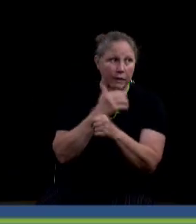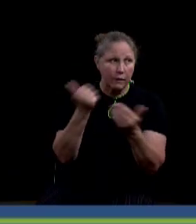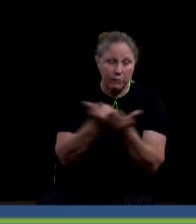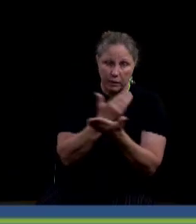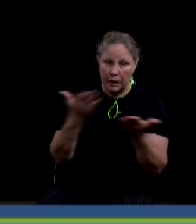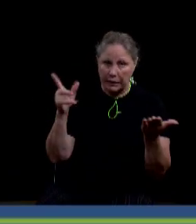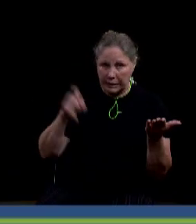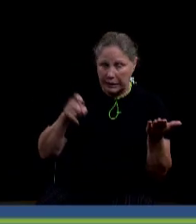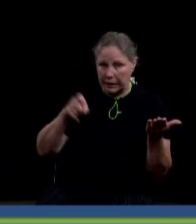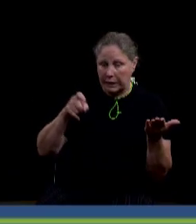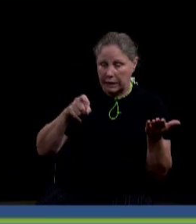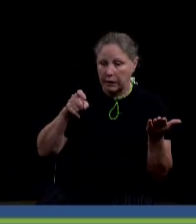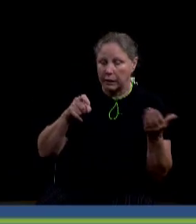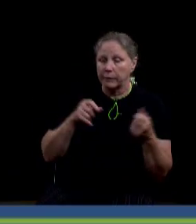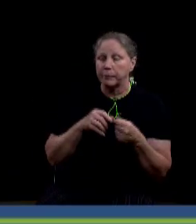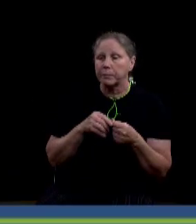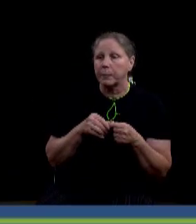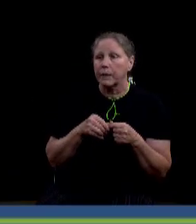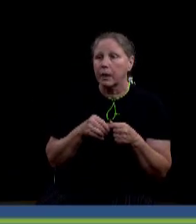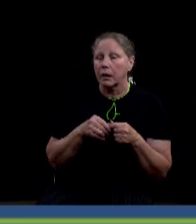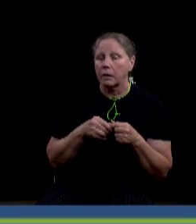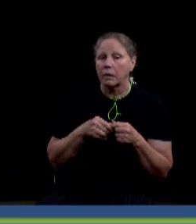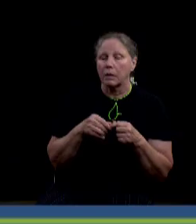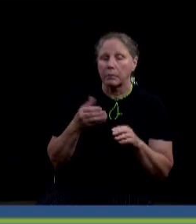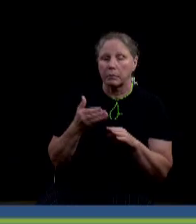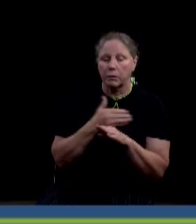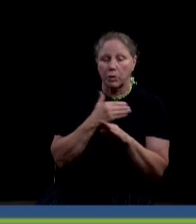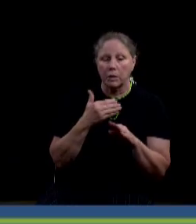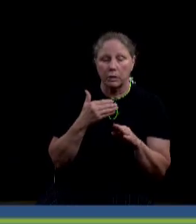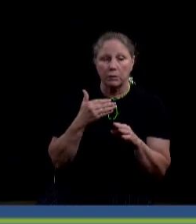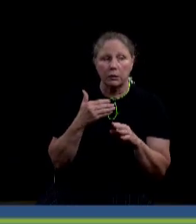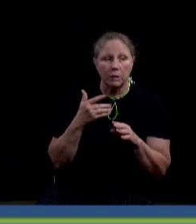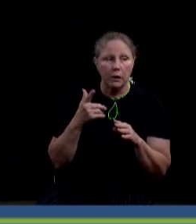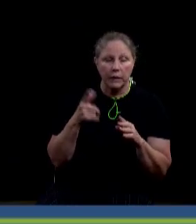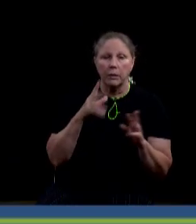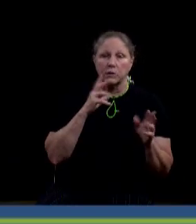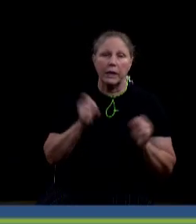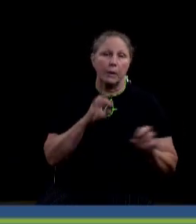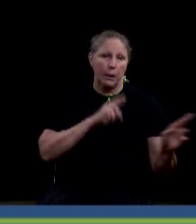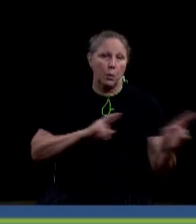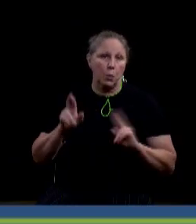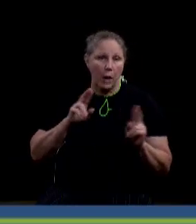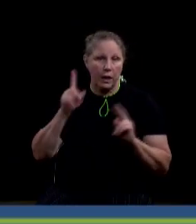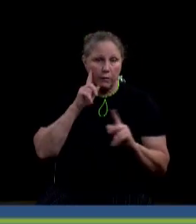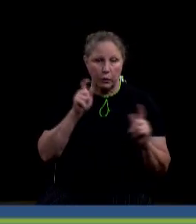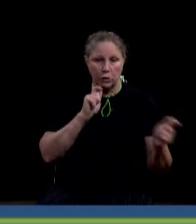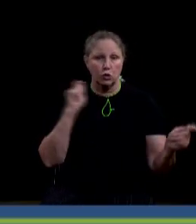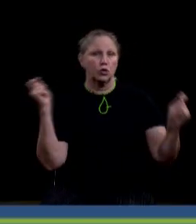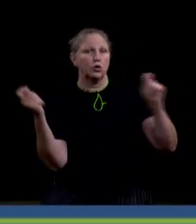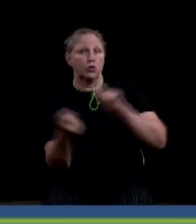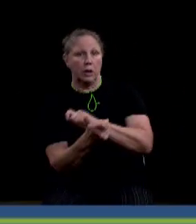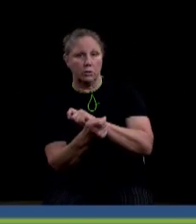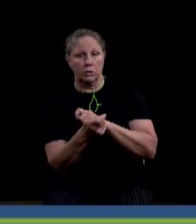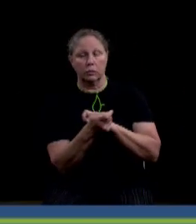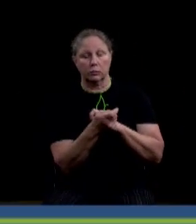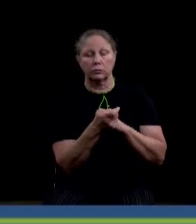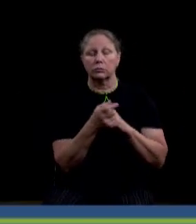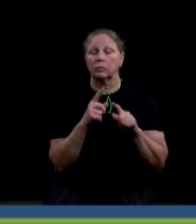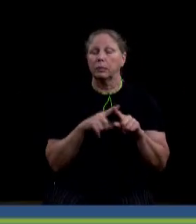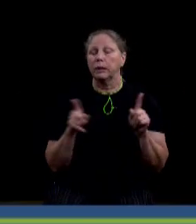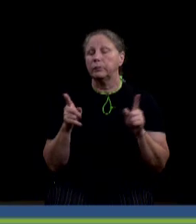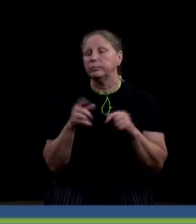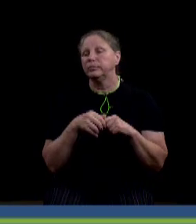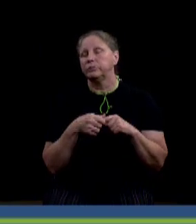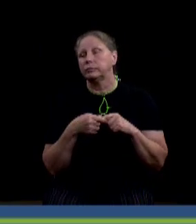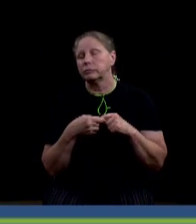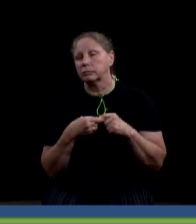to, you know, prepare them for this shift. And but I'm glad to know that, you know,